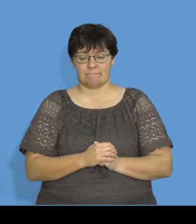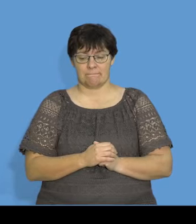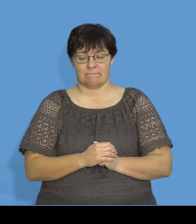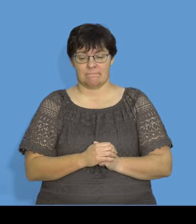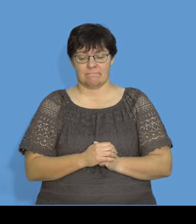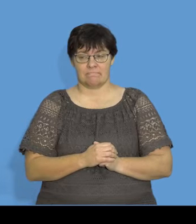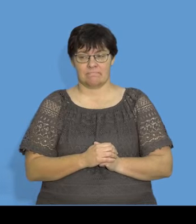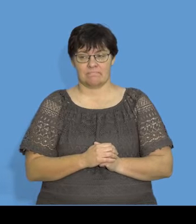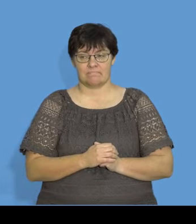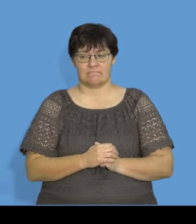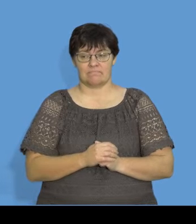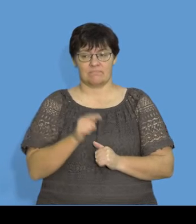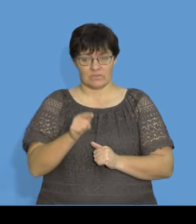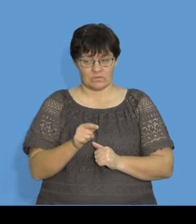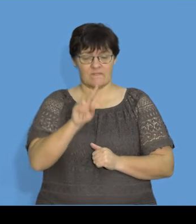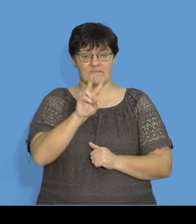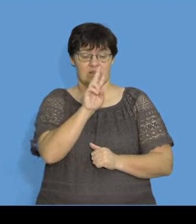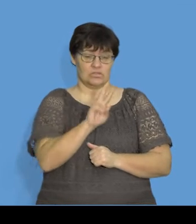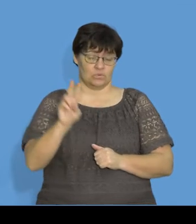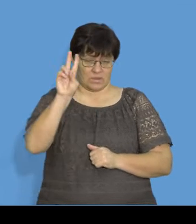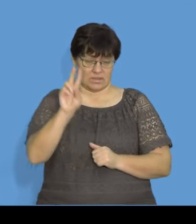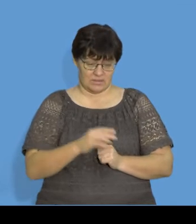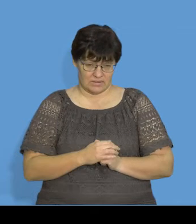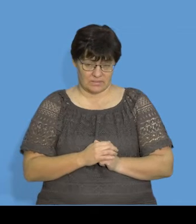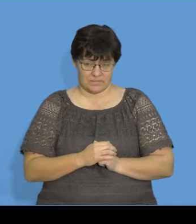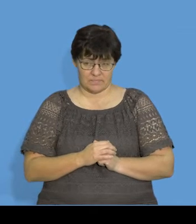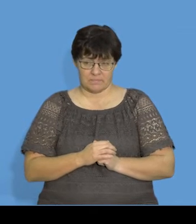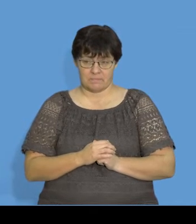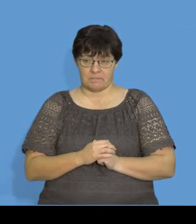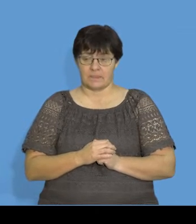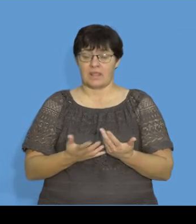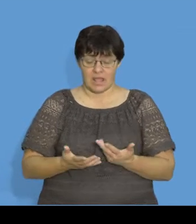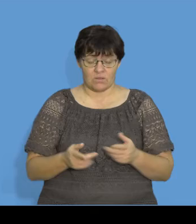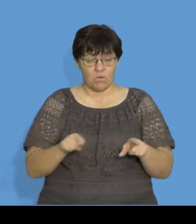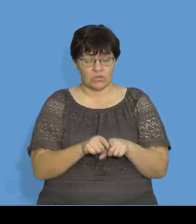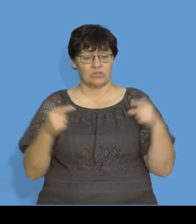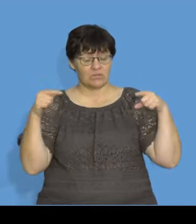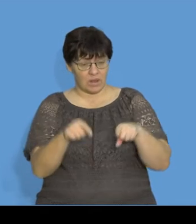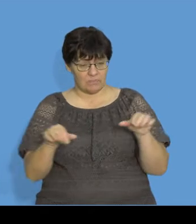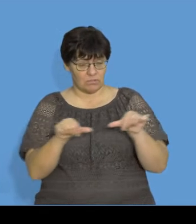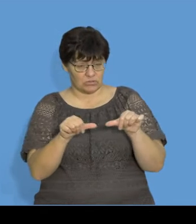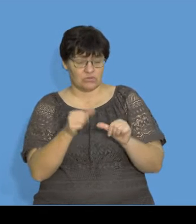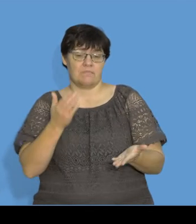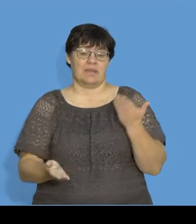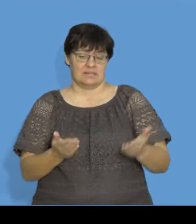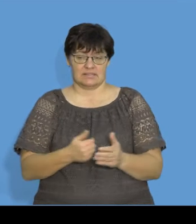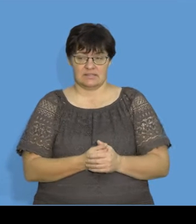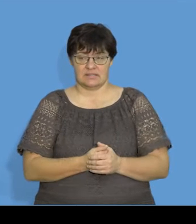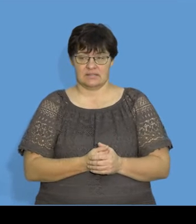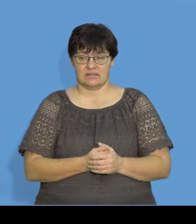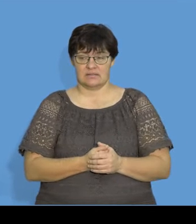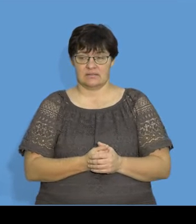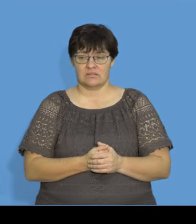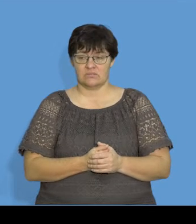There we go, to v squared. And it's directly proportional to mass. So